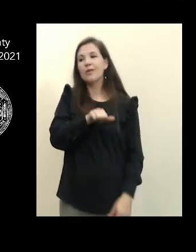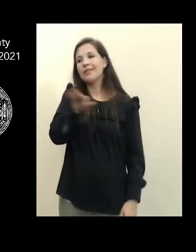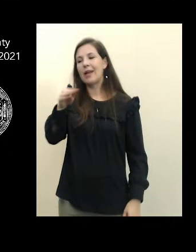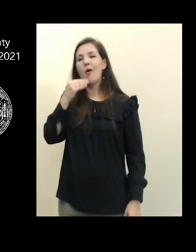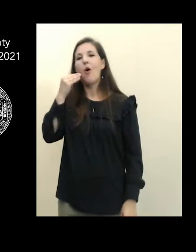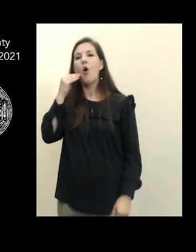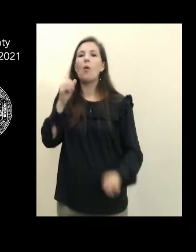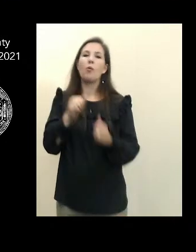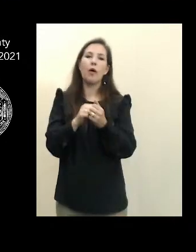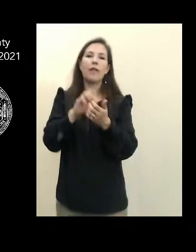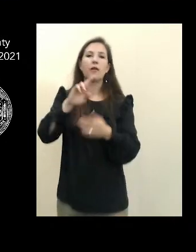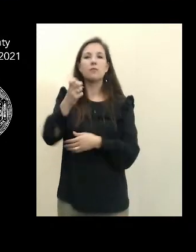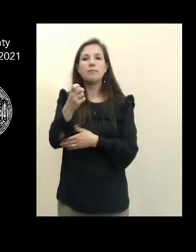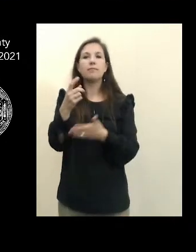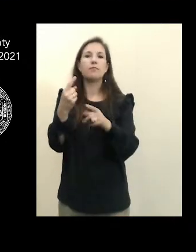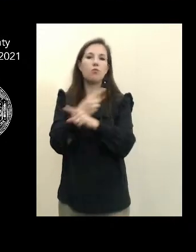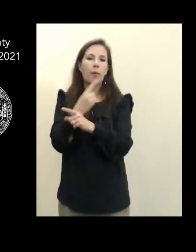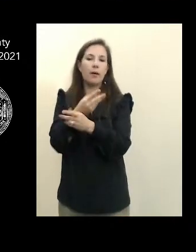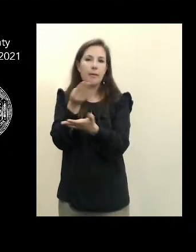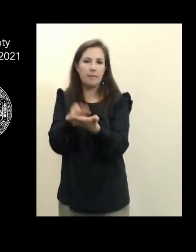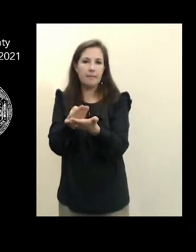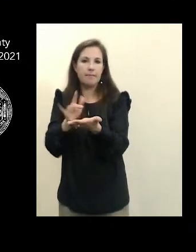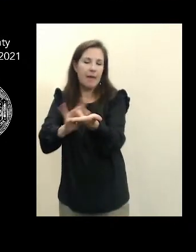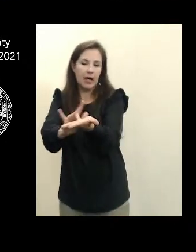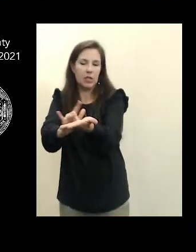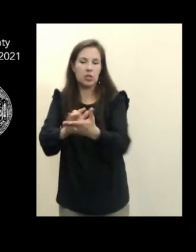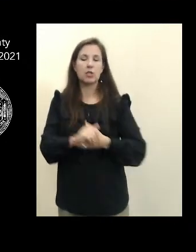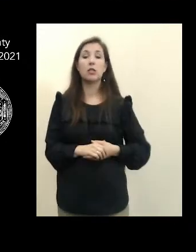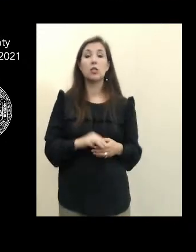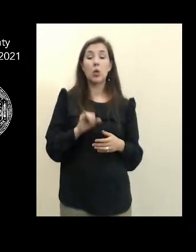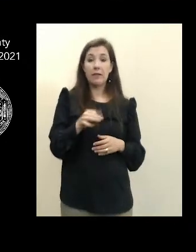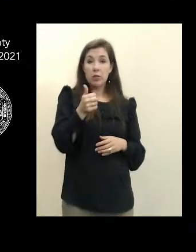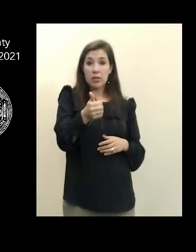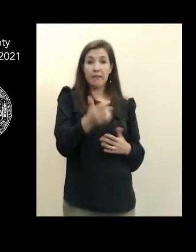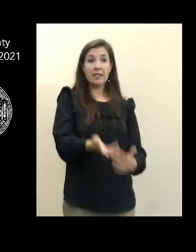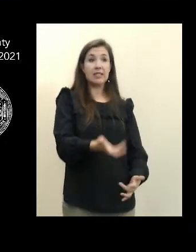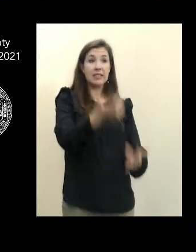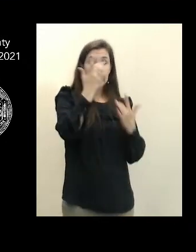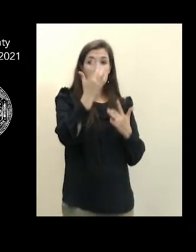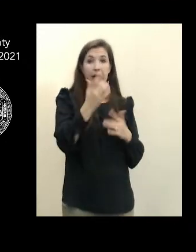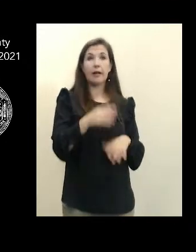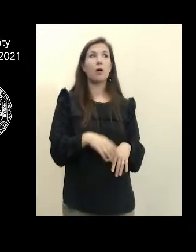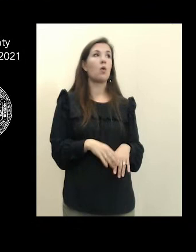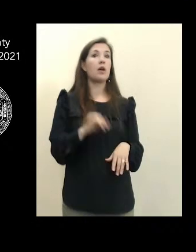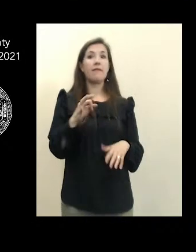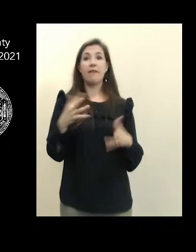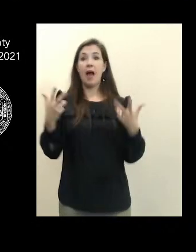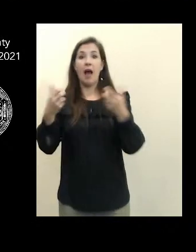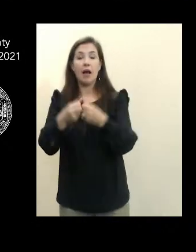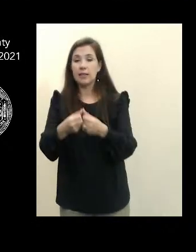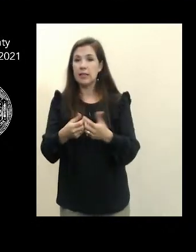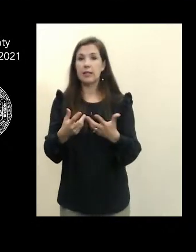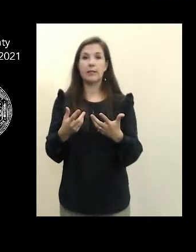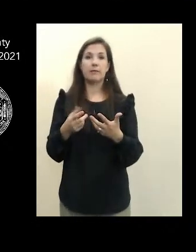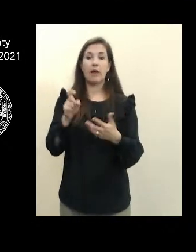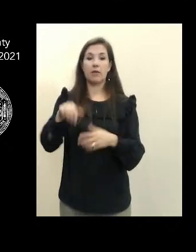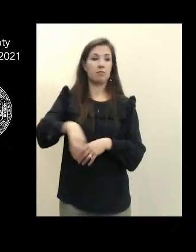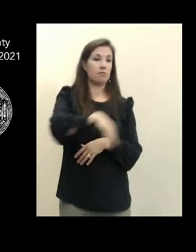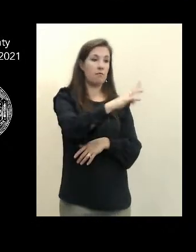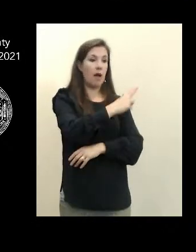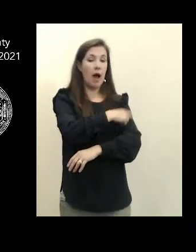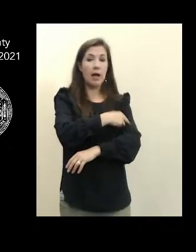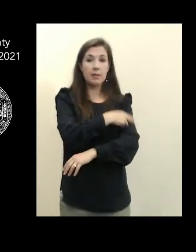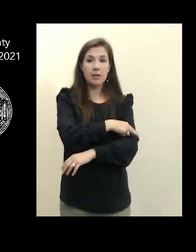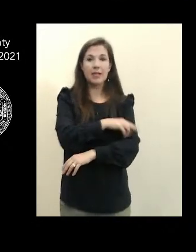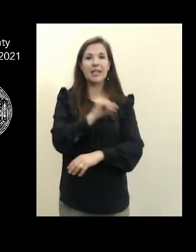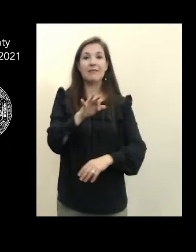prescriptions for appropriate medication. So if you are very sick or ill, or you have an accident and you need to go to the hospital, if it's